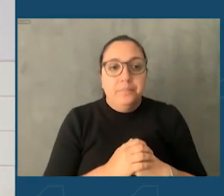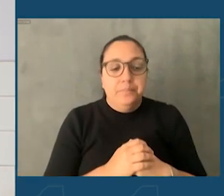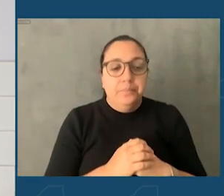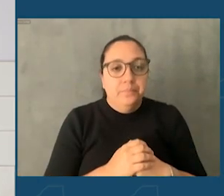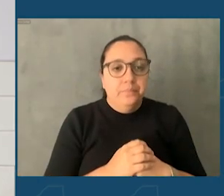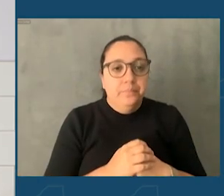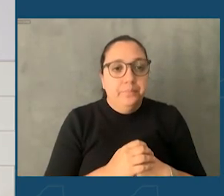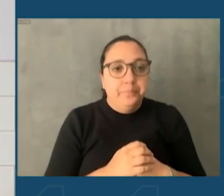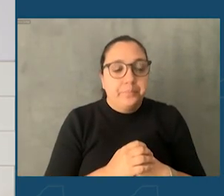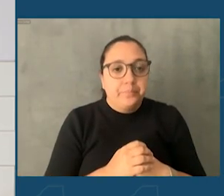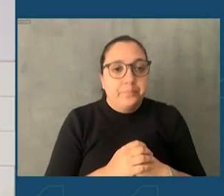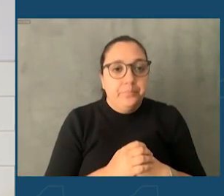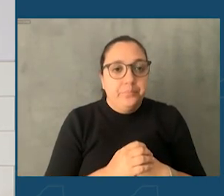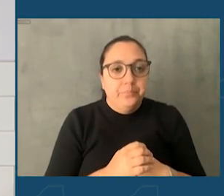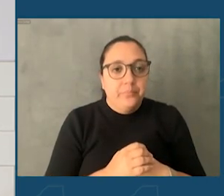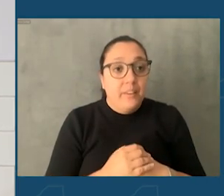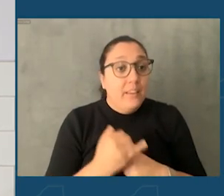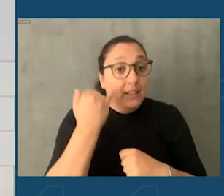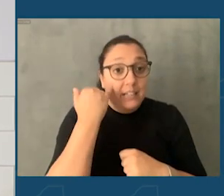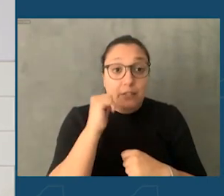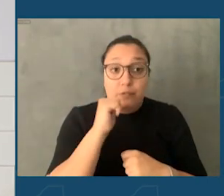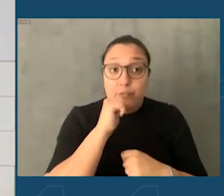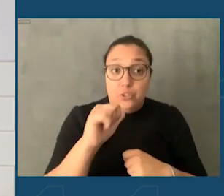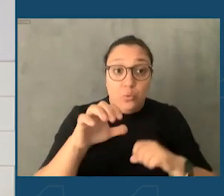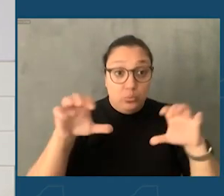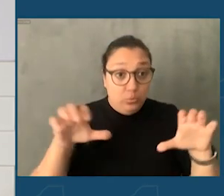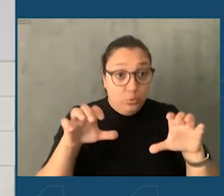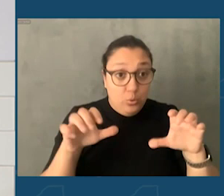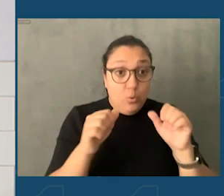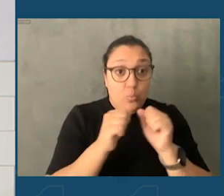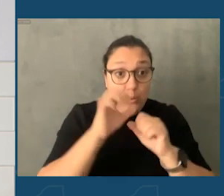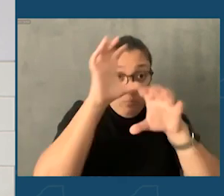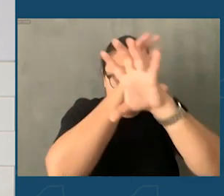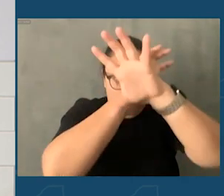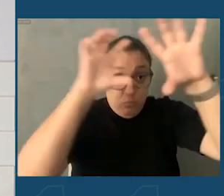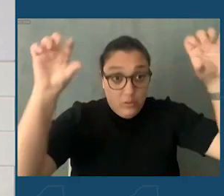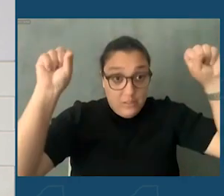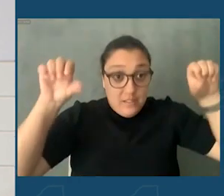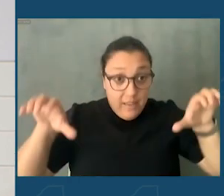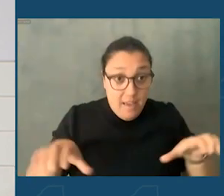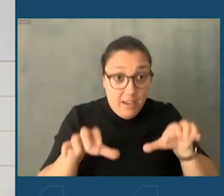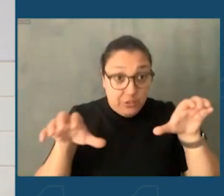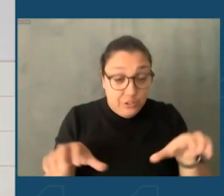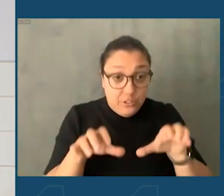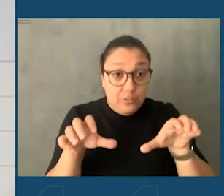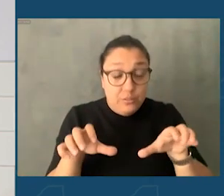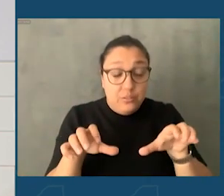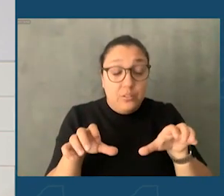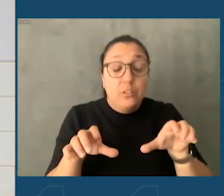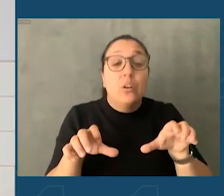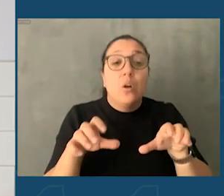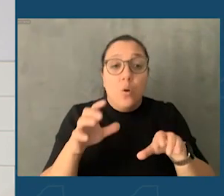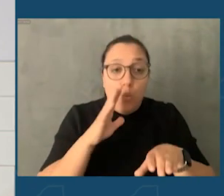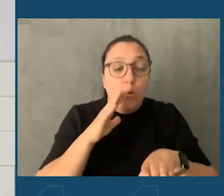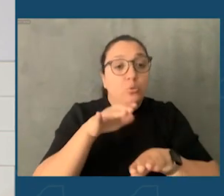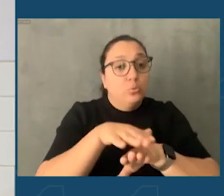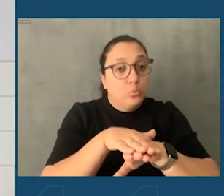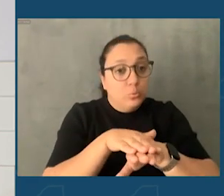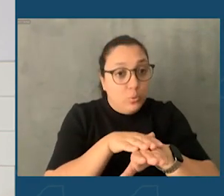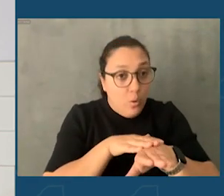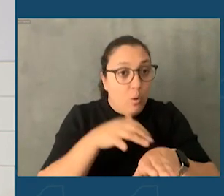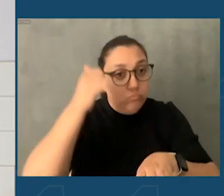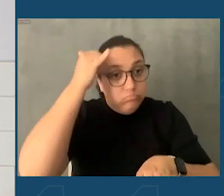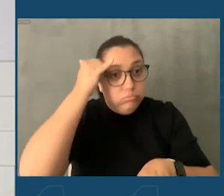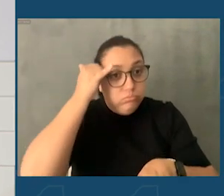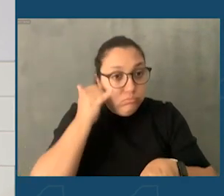If we don't get it done through a presidential action, we are going to slow down the progress we